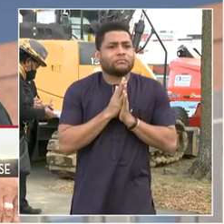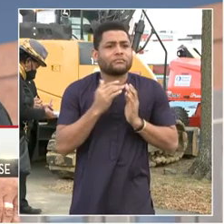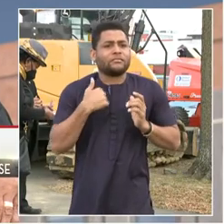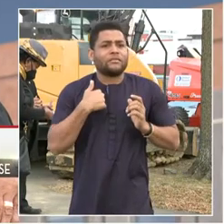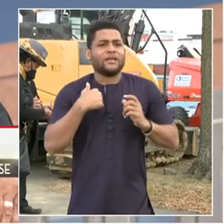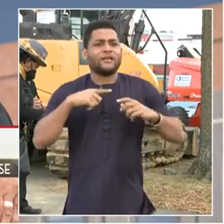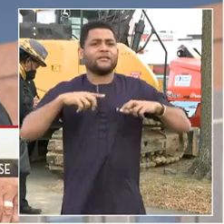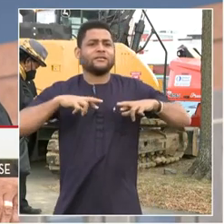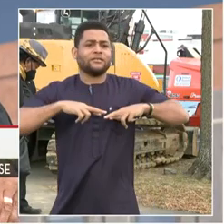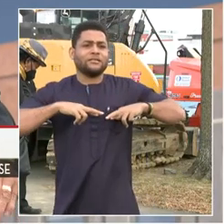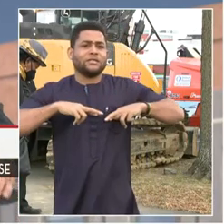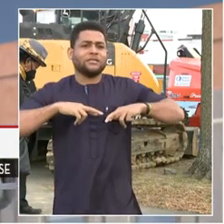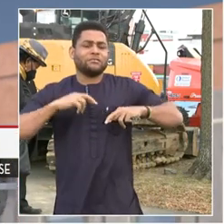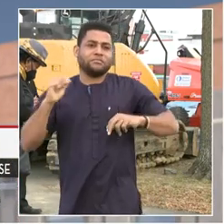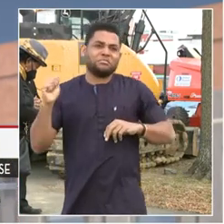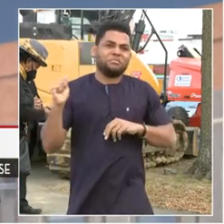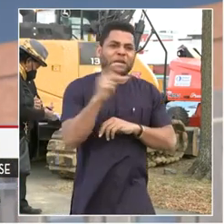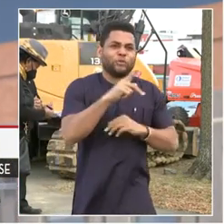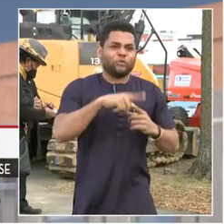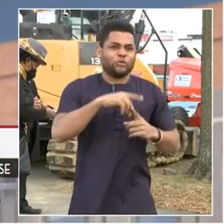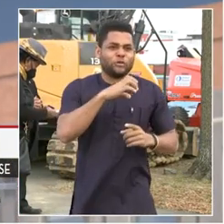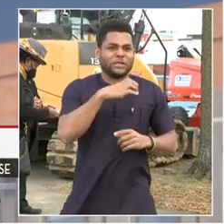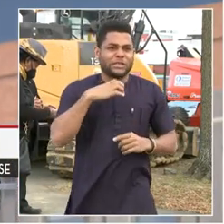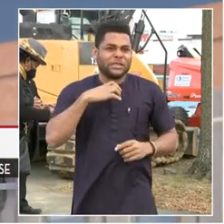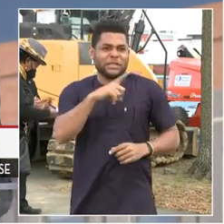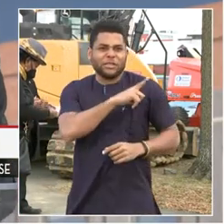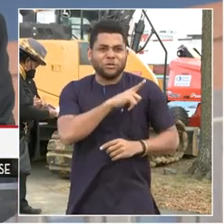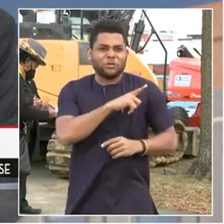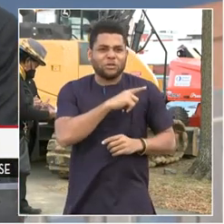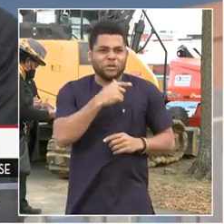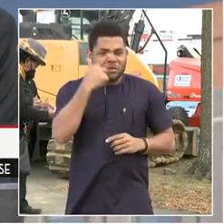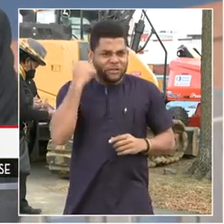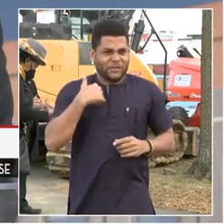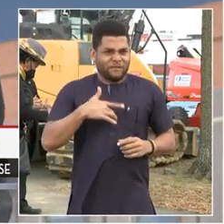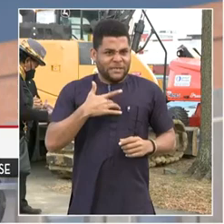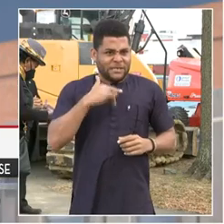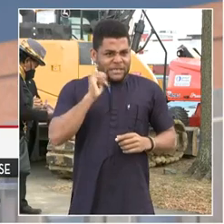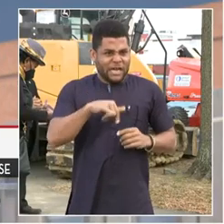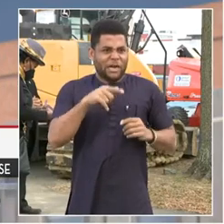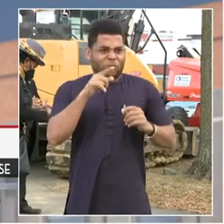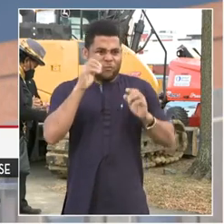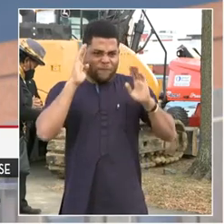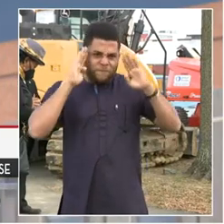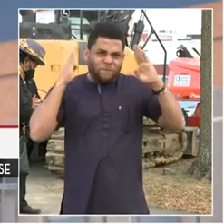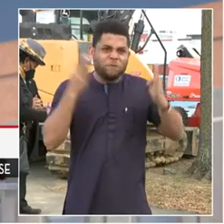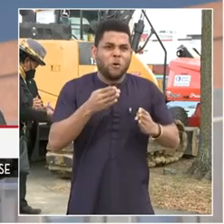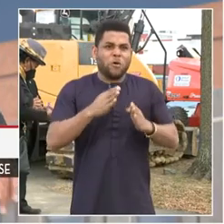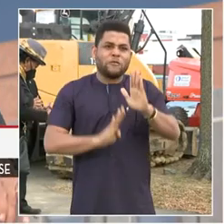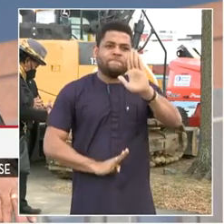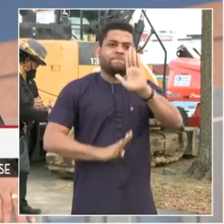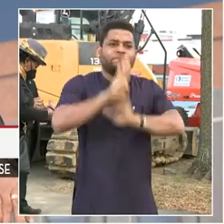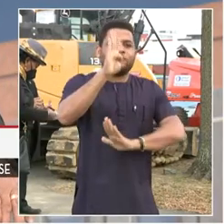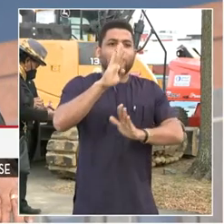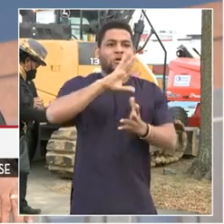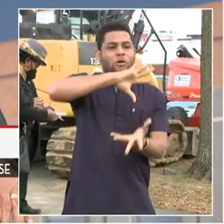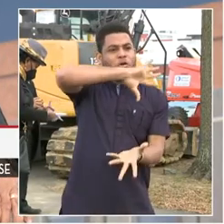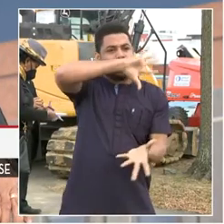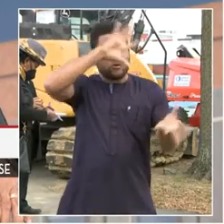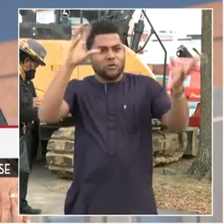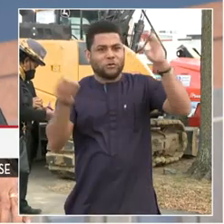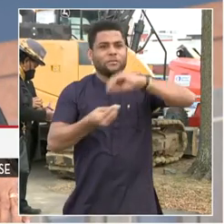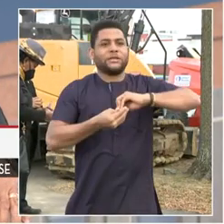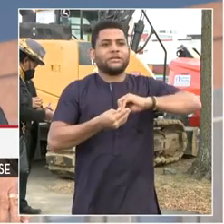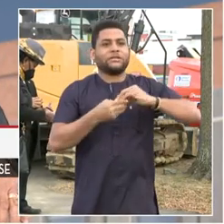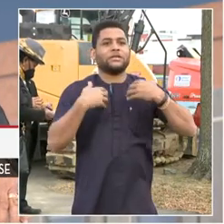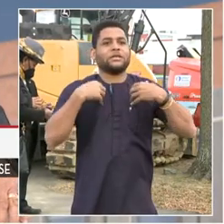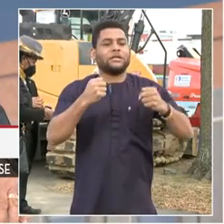Council of the District of Columbia in order to be able to focus on creating a comprehensive health care